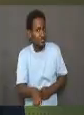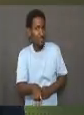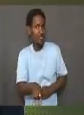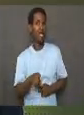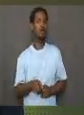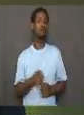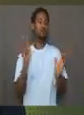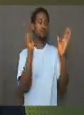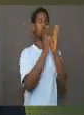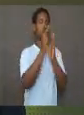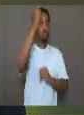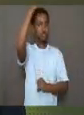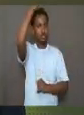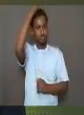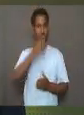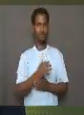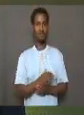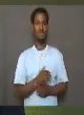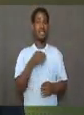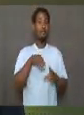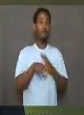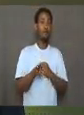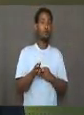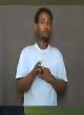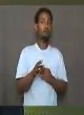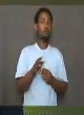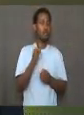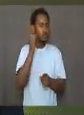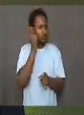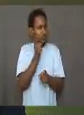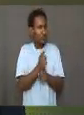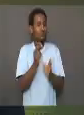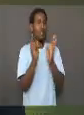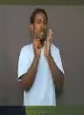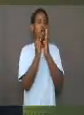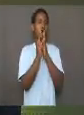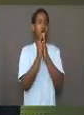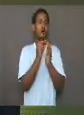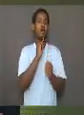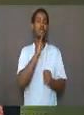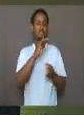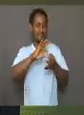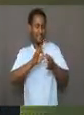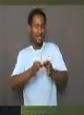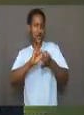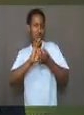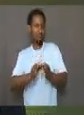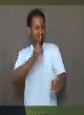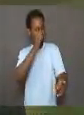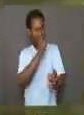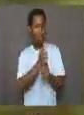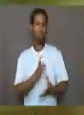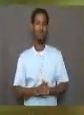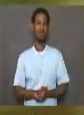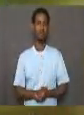the Constitution in order to ensure the law is interpreted properly.